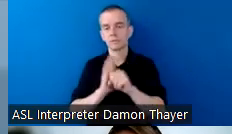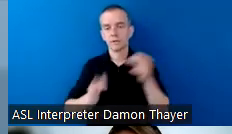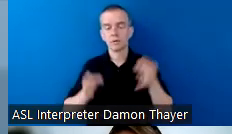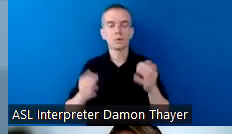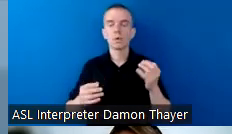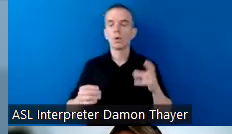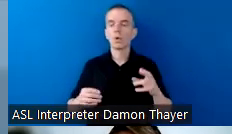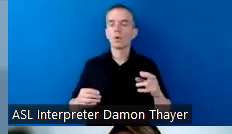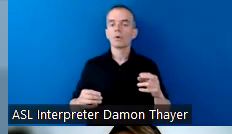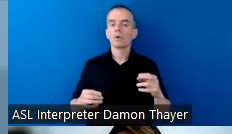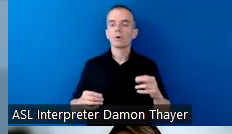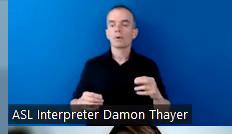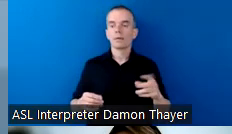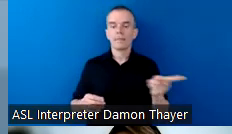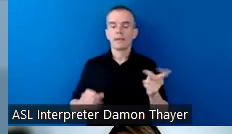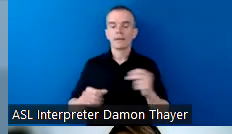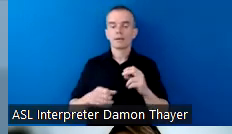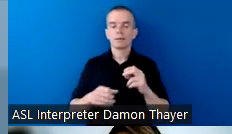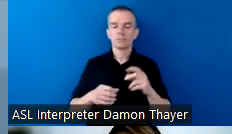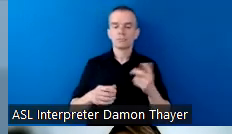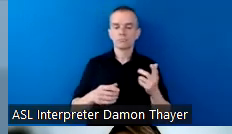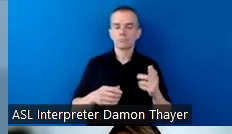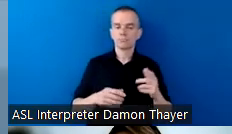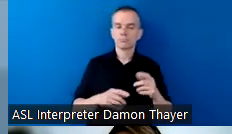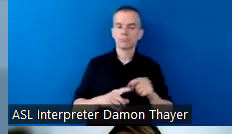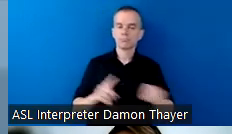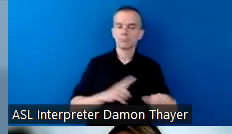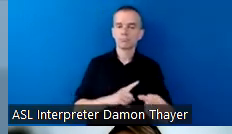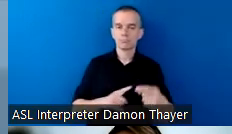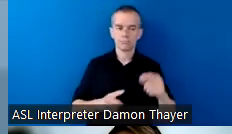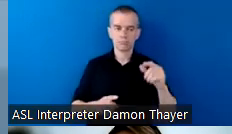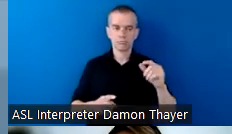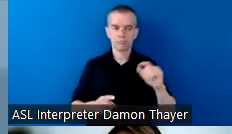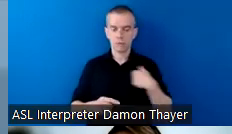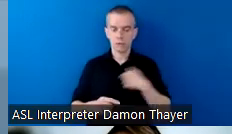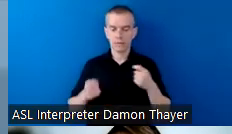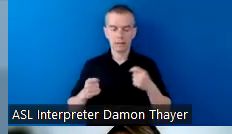process and go to civil court, just the Oregon State Circuit Court.